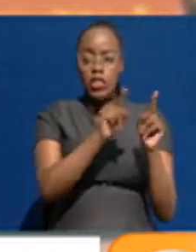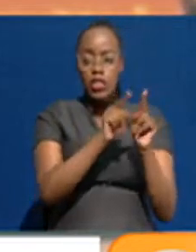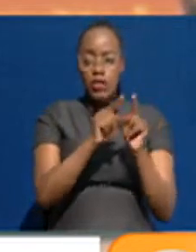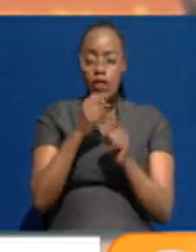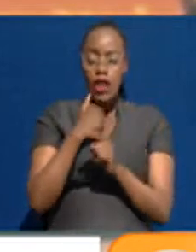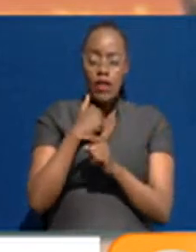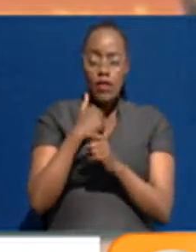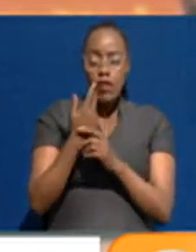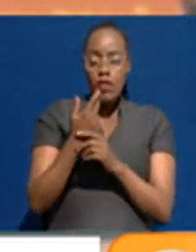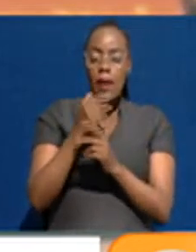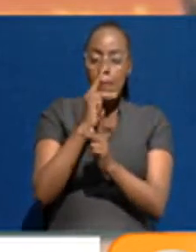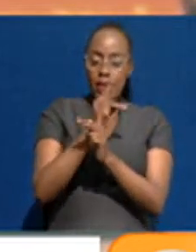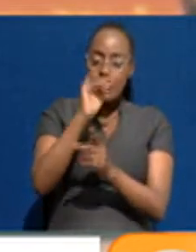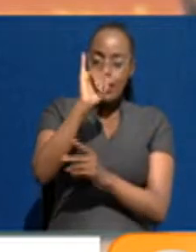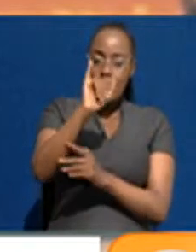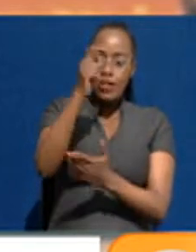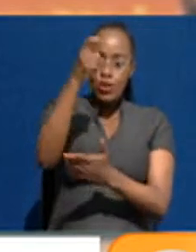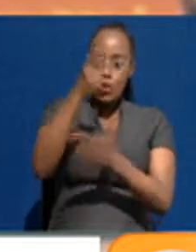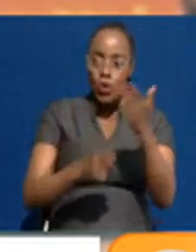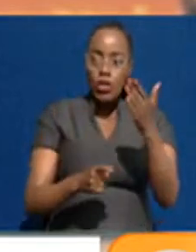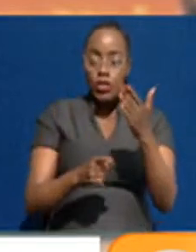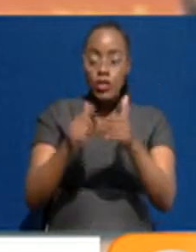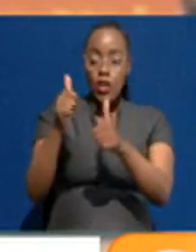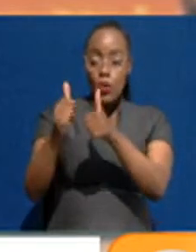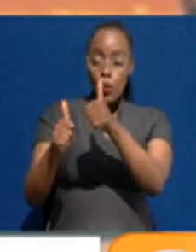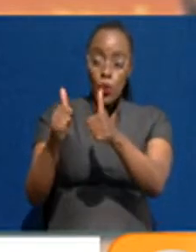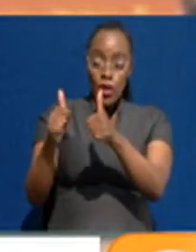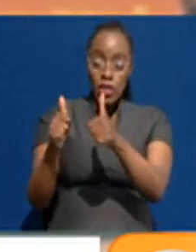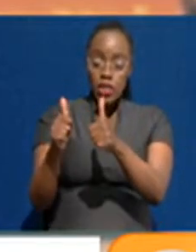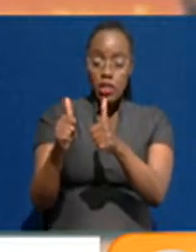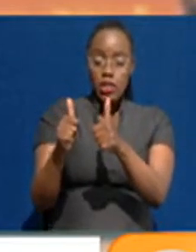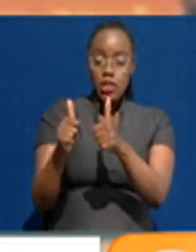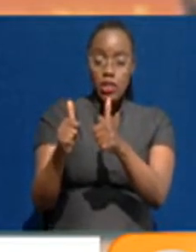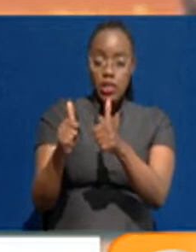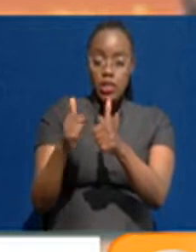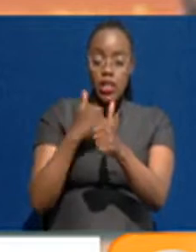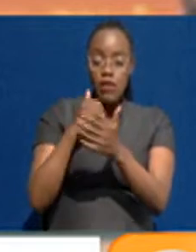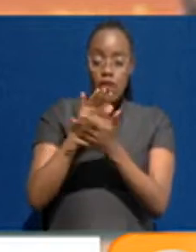ensuring costs are kept flat.